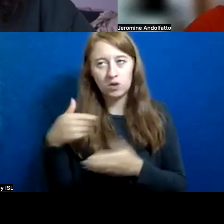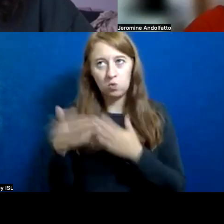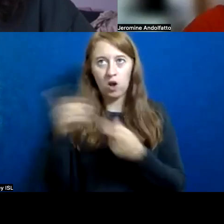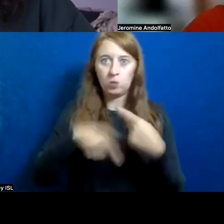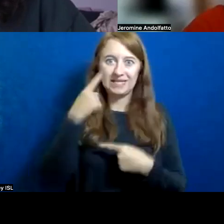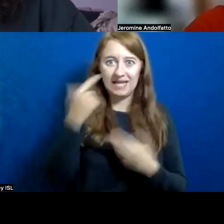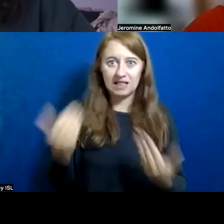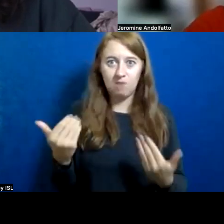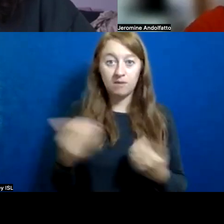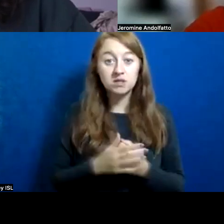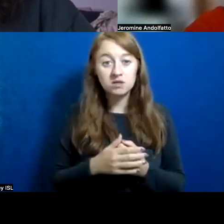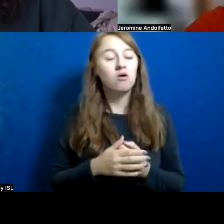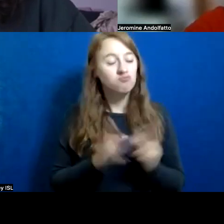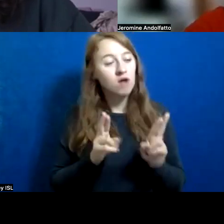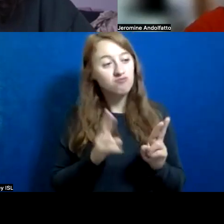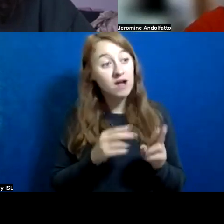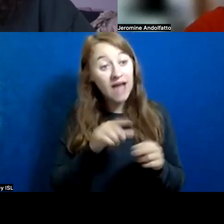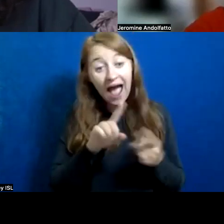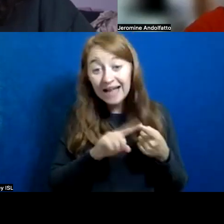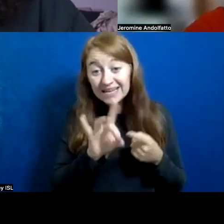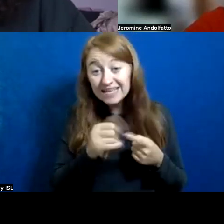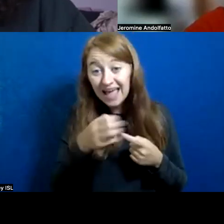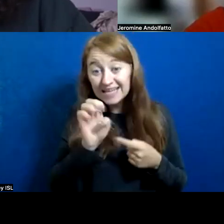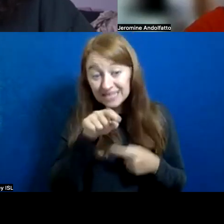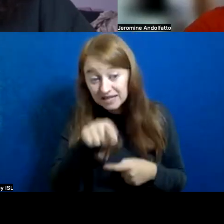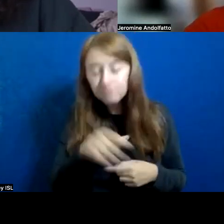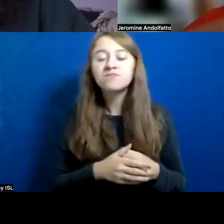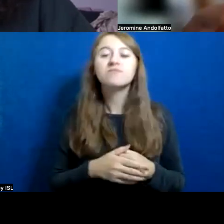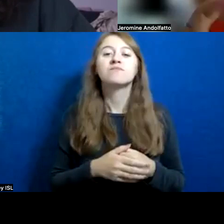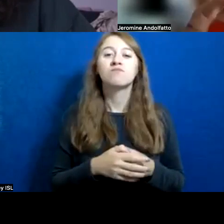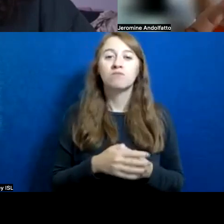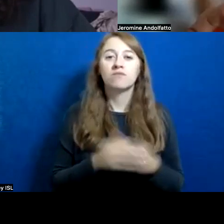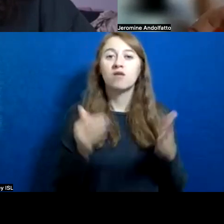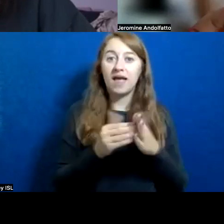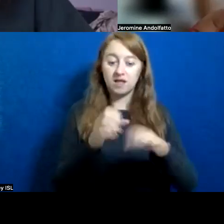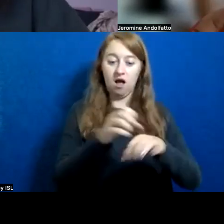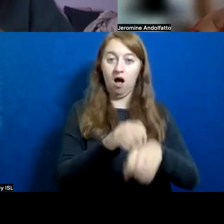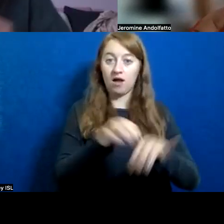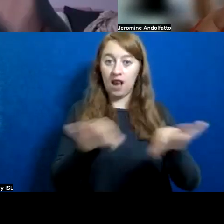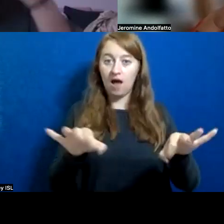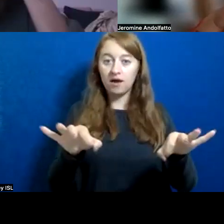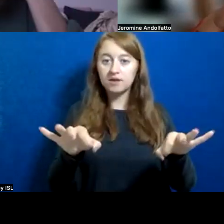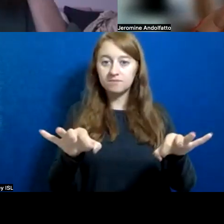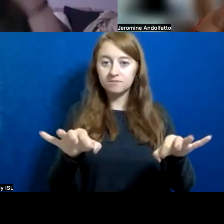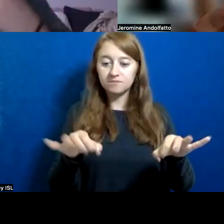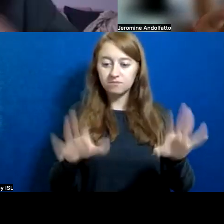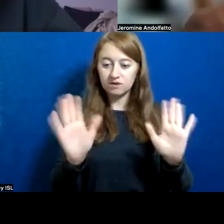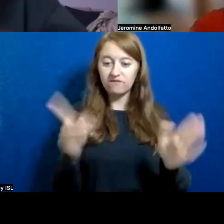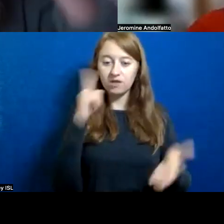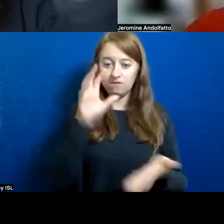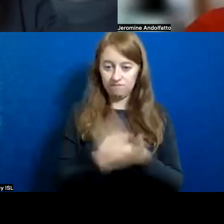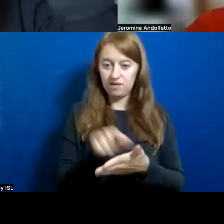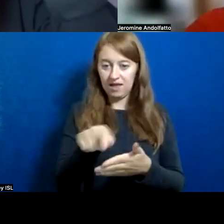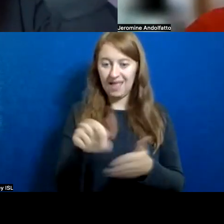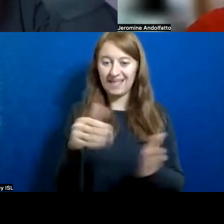I mean, definitely on the online space, we have encountered an increase in abuse of